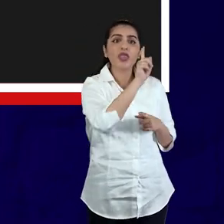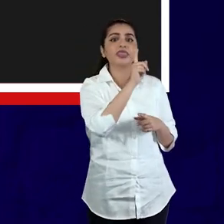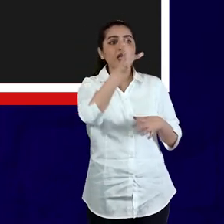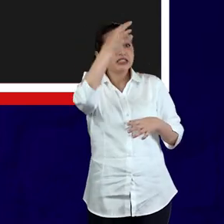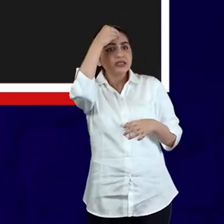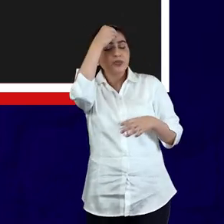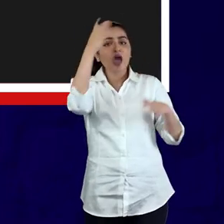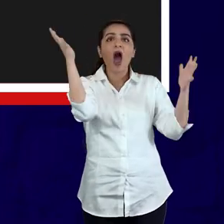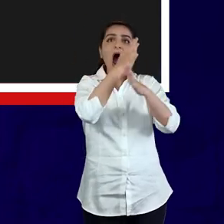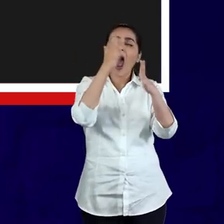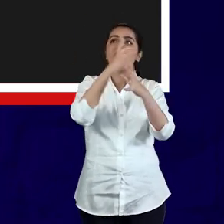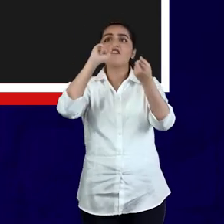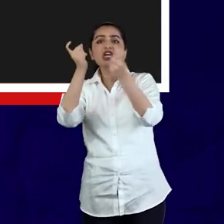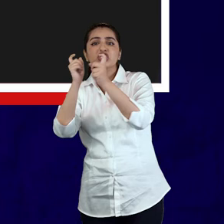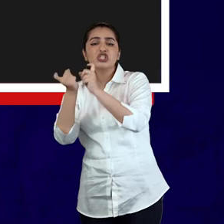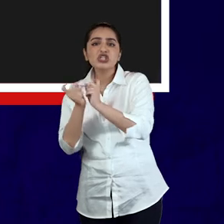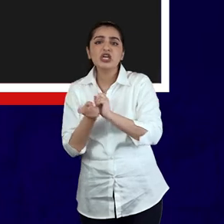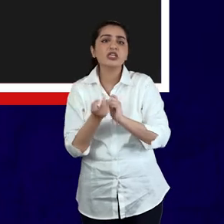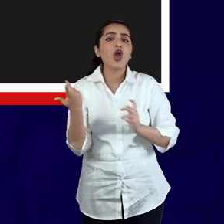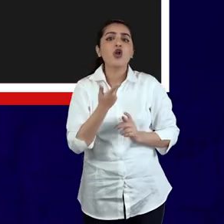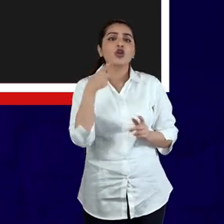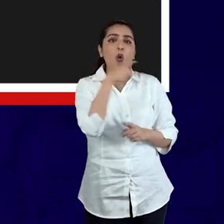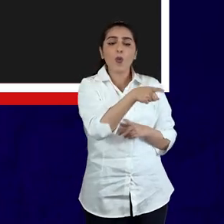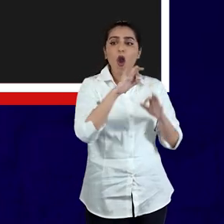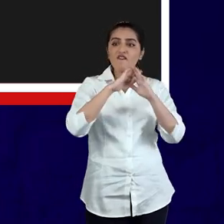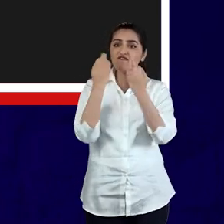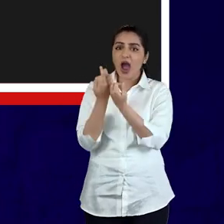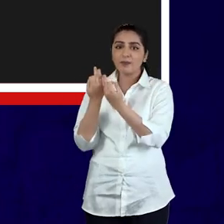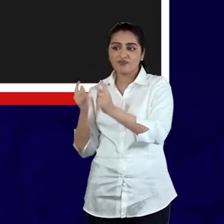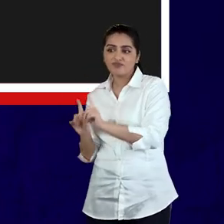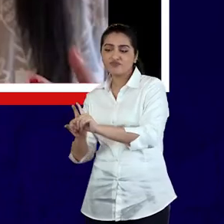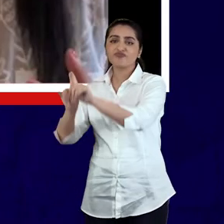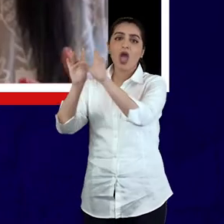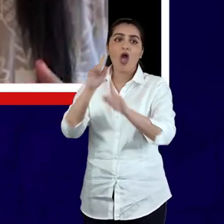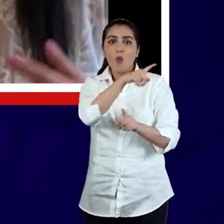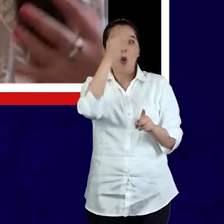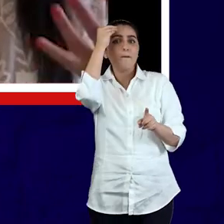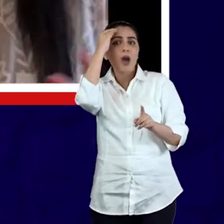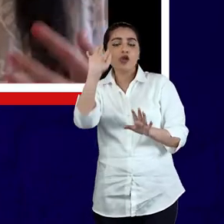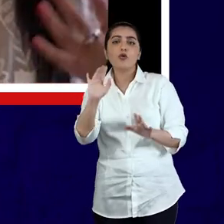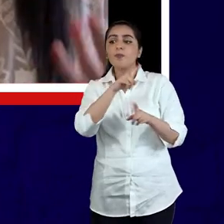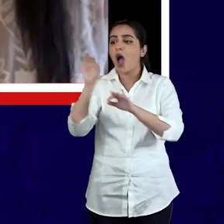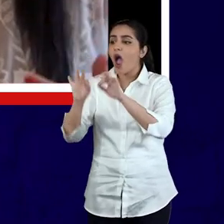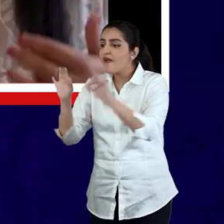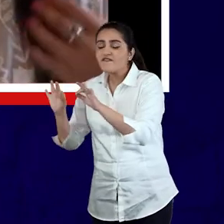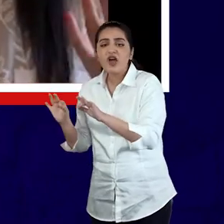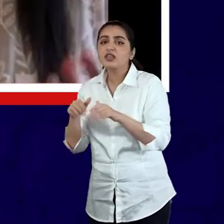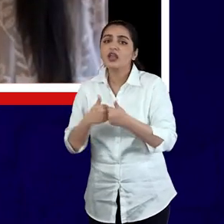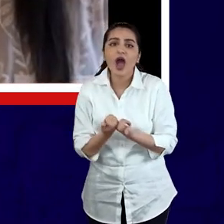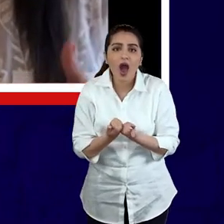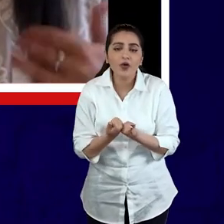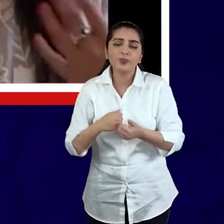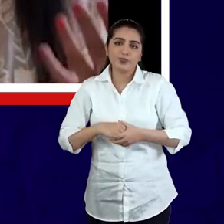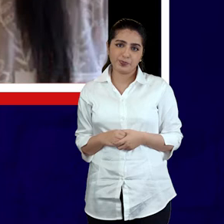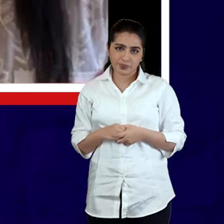environment, of climate change, but the best ones, because they carry it so well, you know, they carry these things, they carry